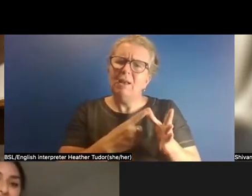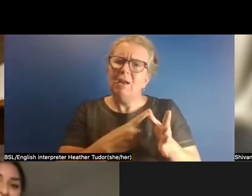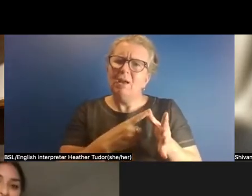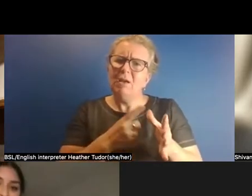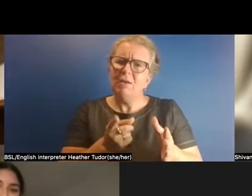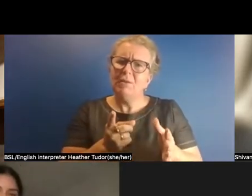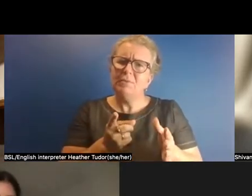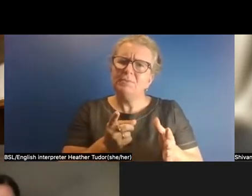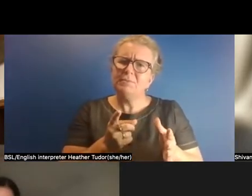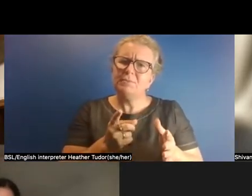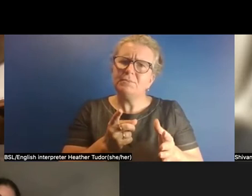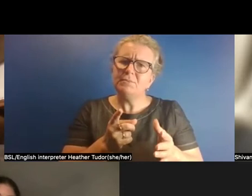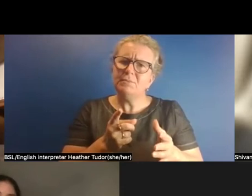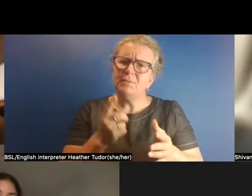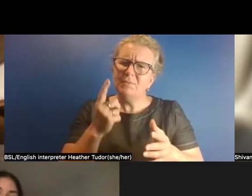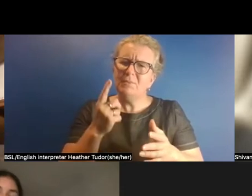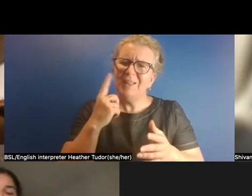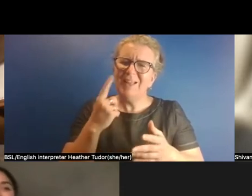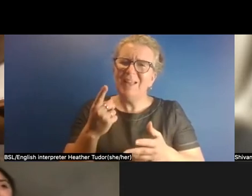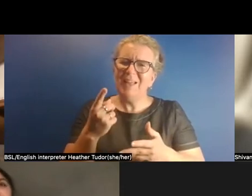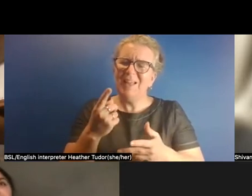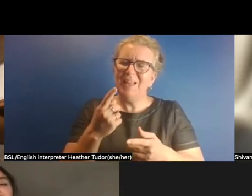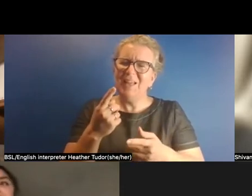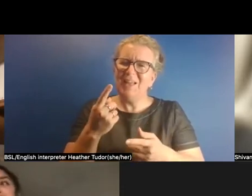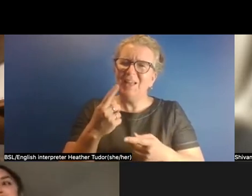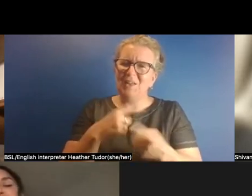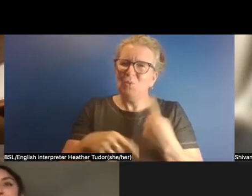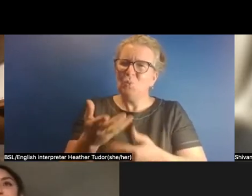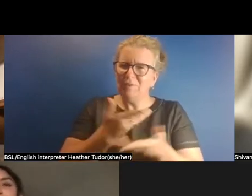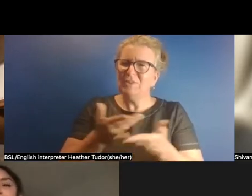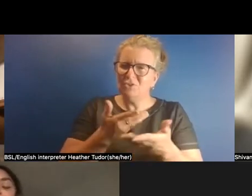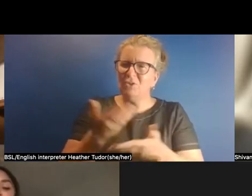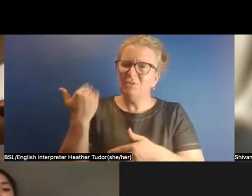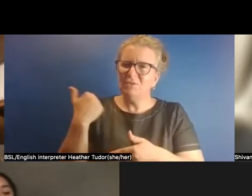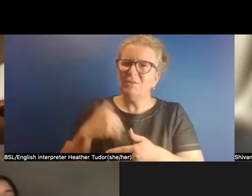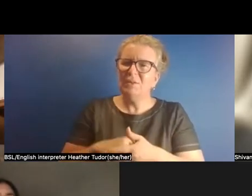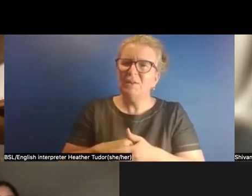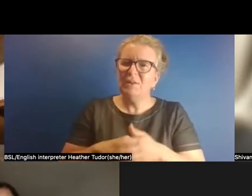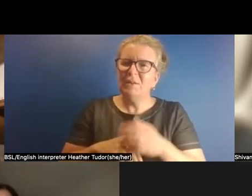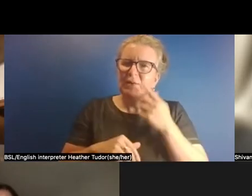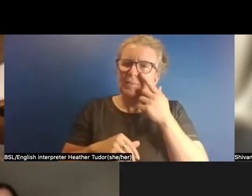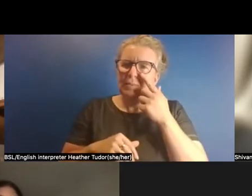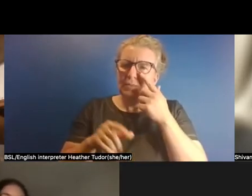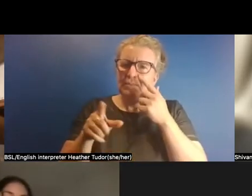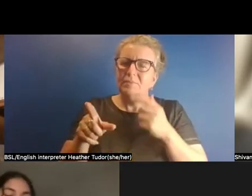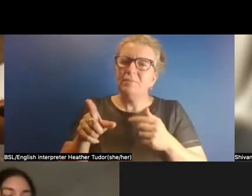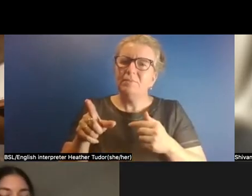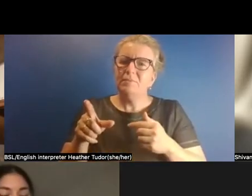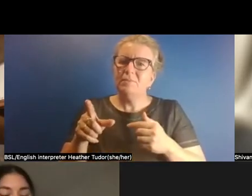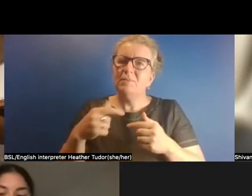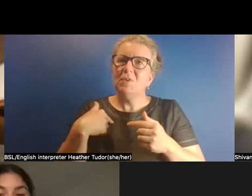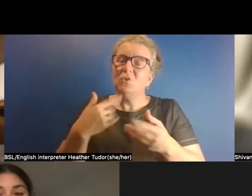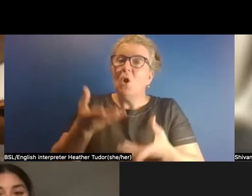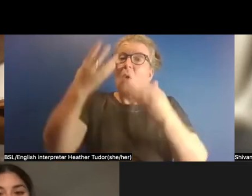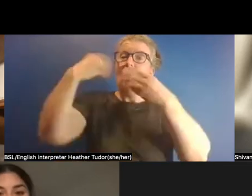already started talking about that. Yes, sorry, yeah. Never mind. So I didn't hear about it from my own family, actually. My mum kind